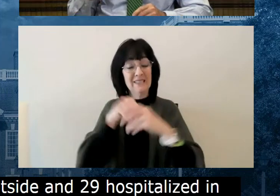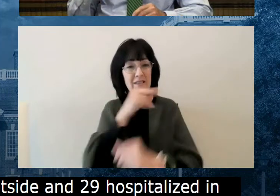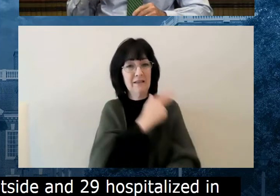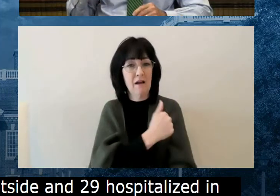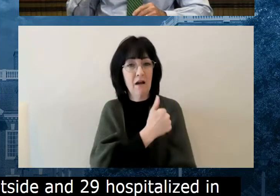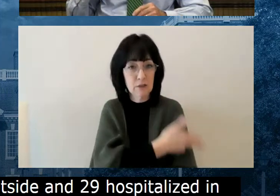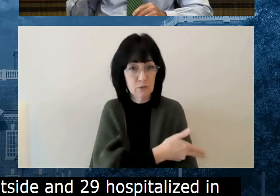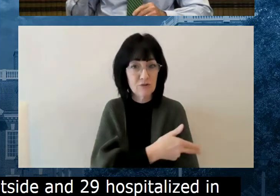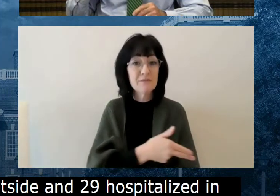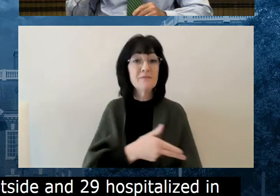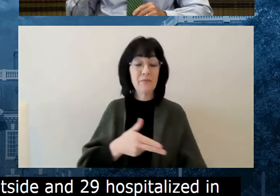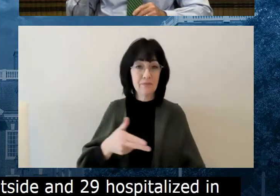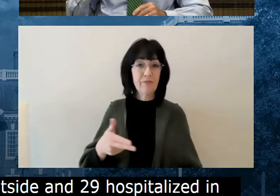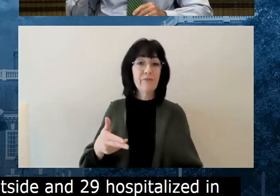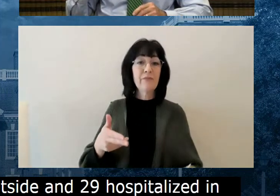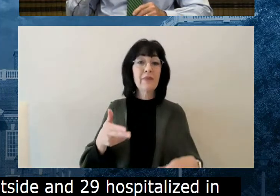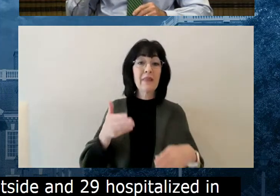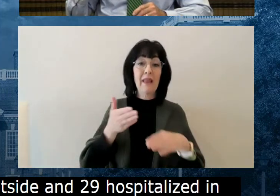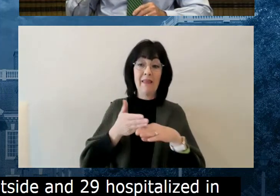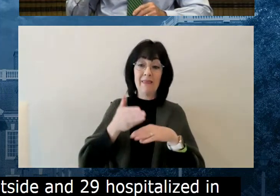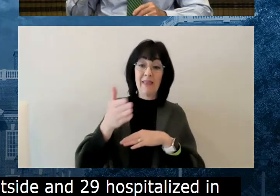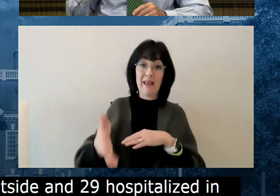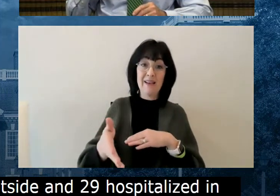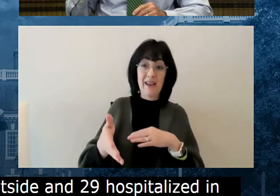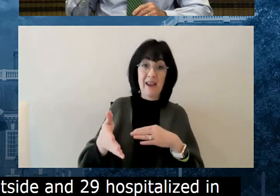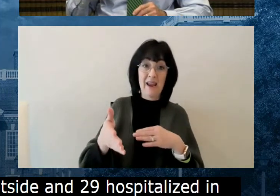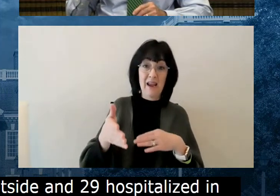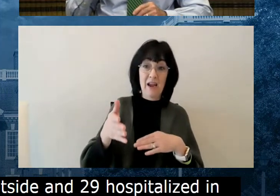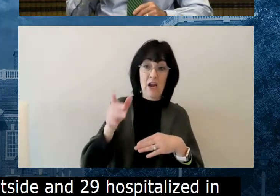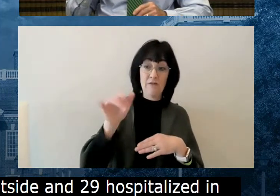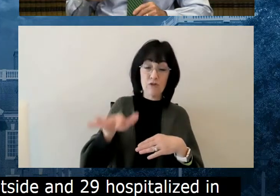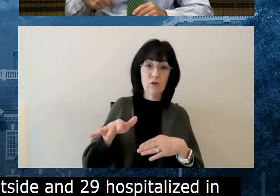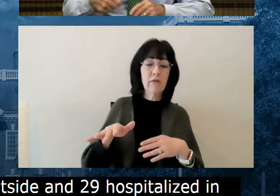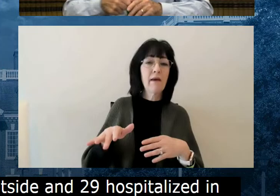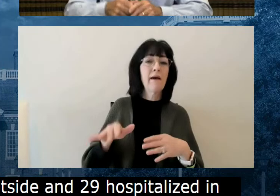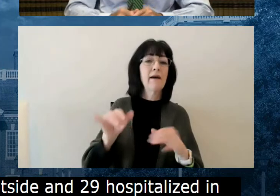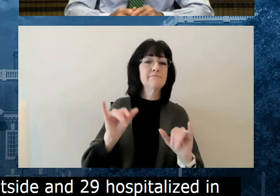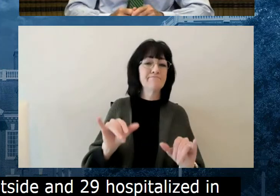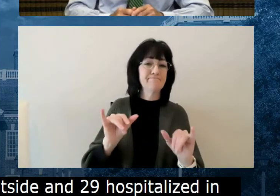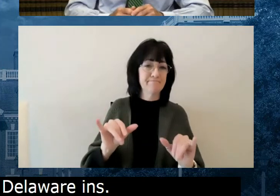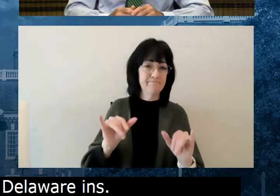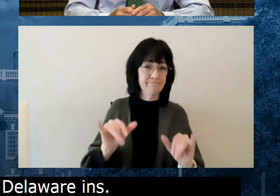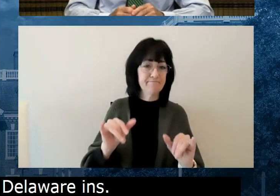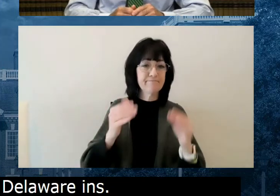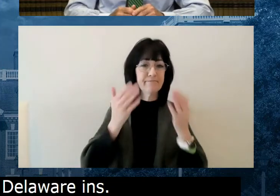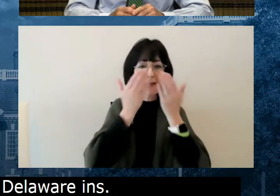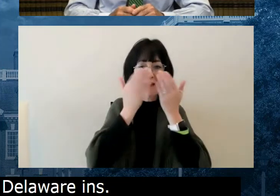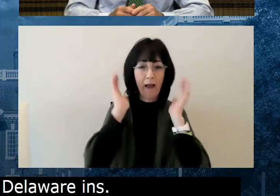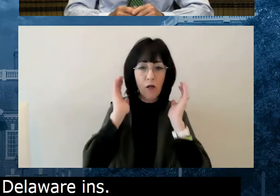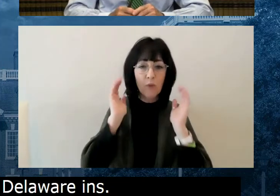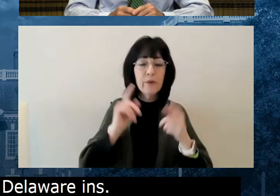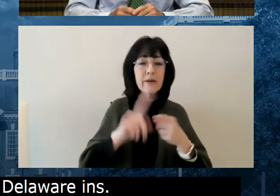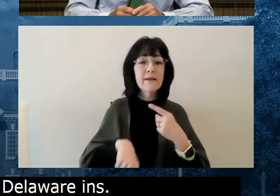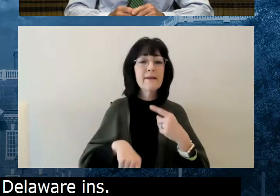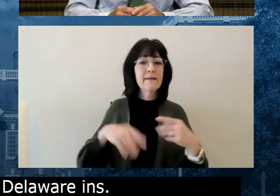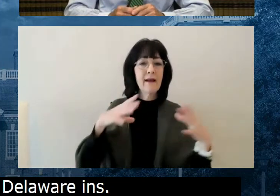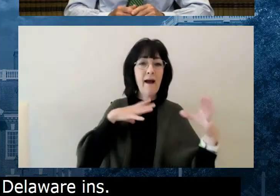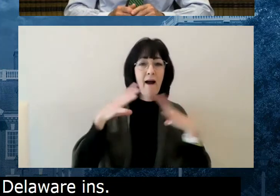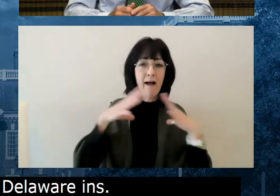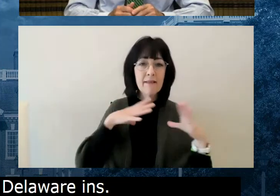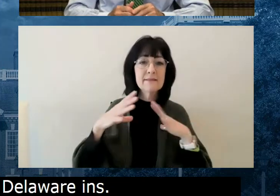had the run up pre-holidays starting in November, where the number of hospitalizations was 100. You can see that